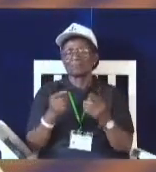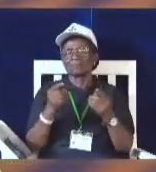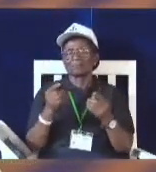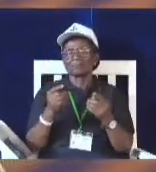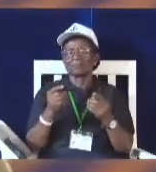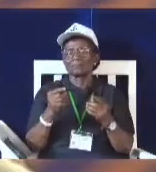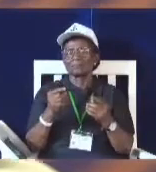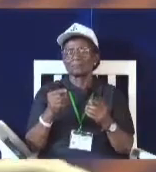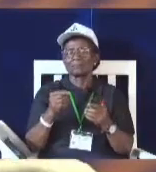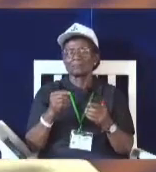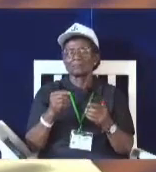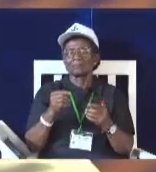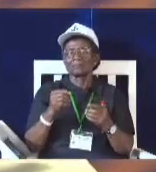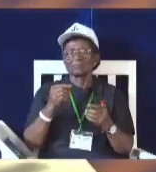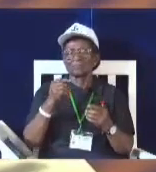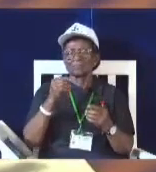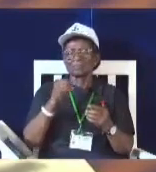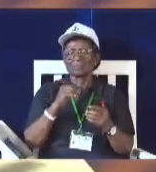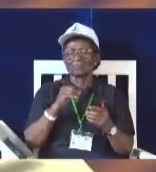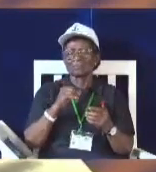He said, the devil is your owner.